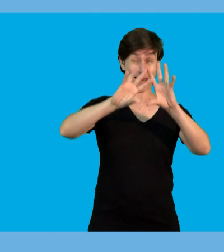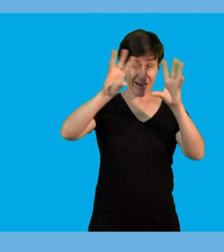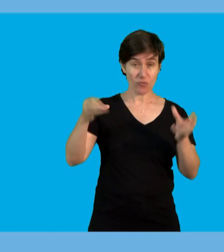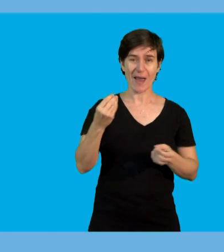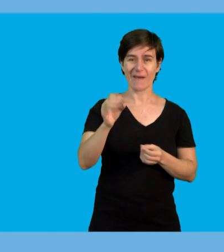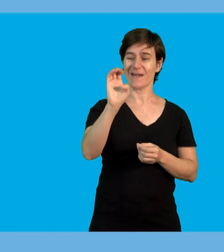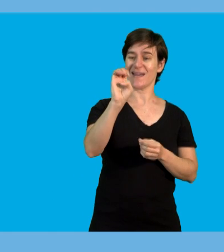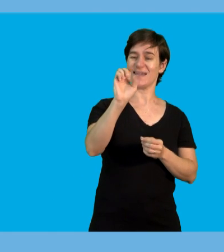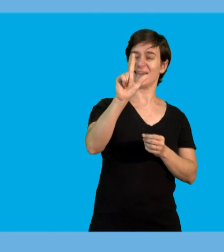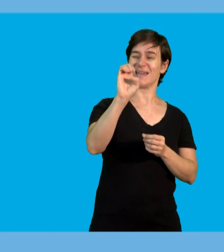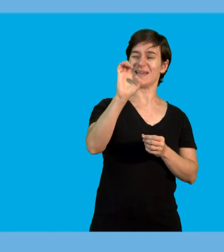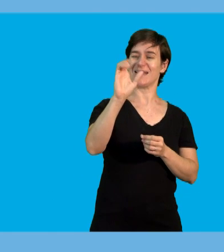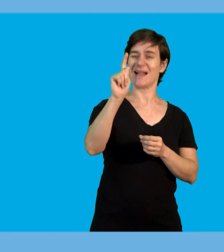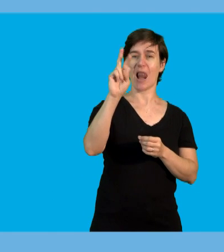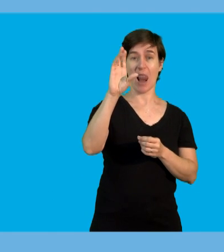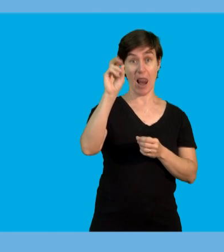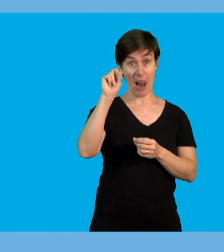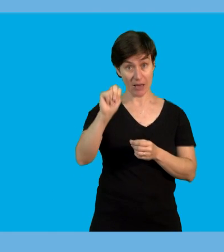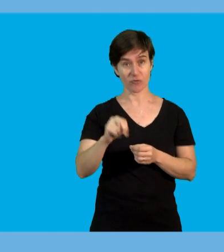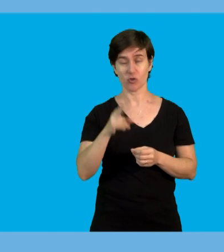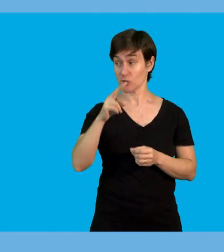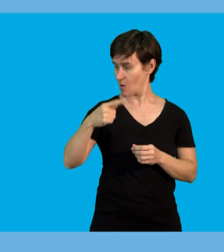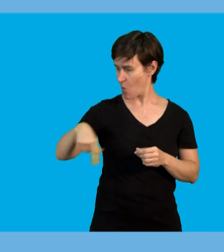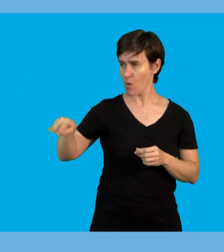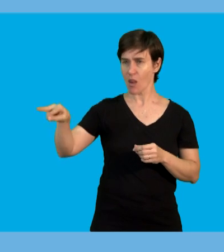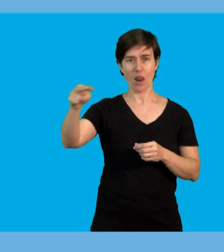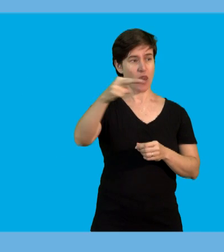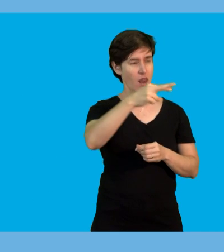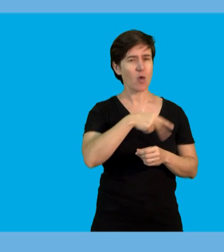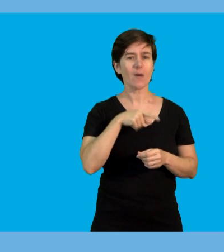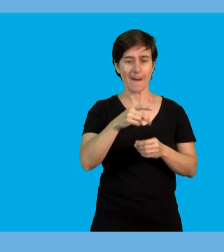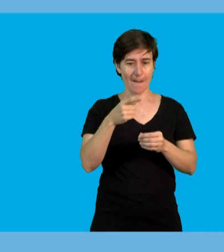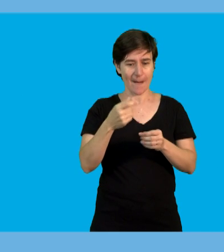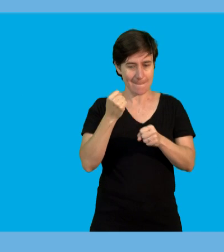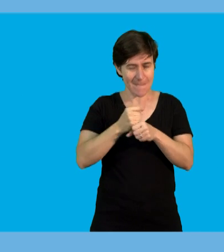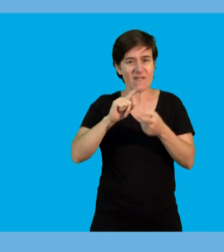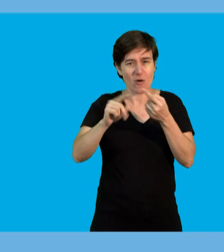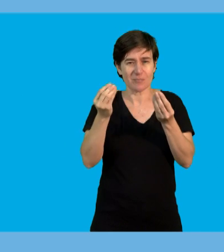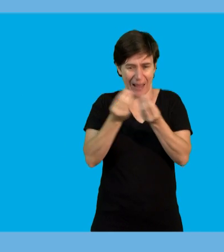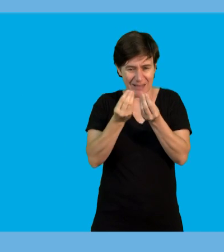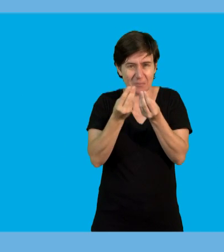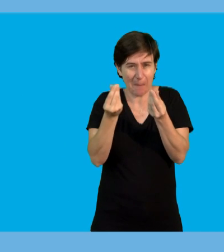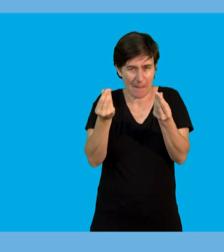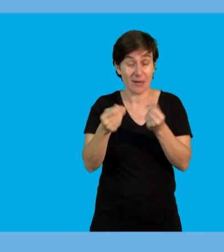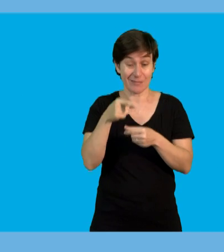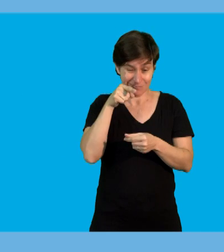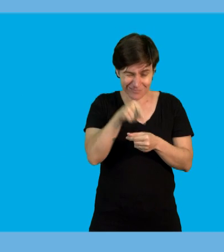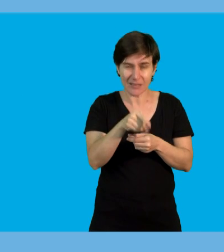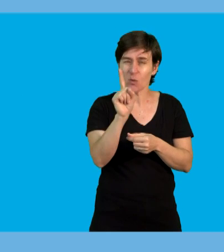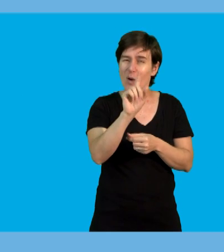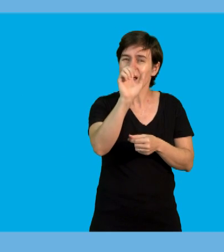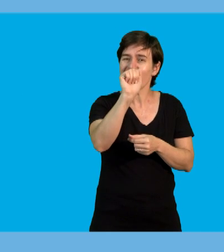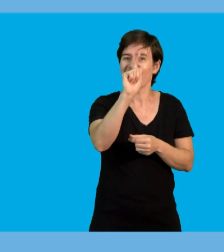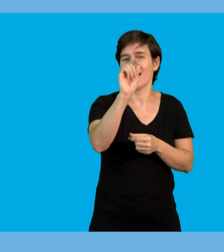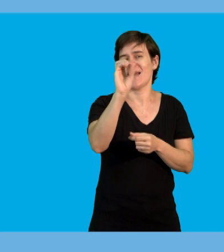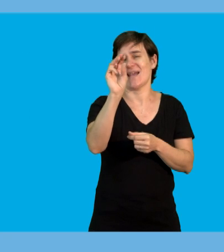that we are seeing, remember that all matter everything that we're seeing around us is made up of matter, and all matter is made up of atoms,